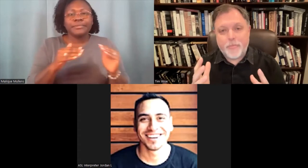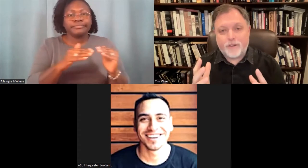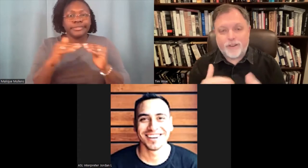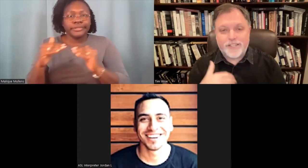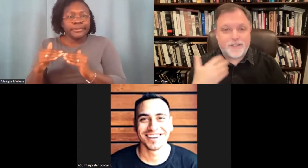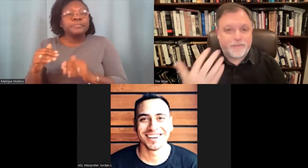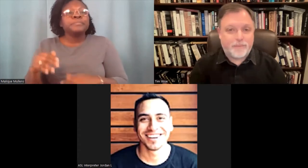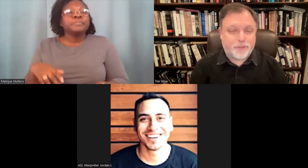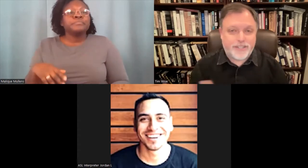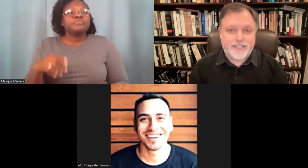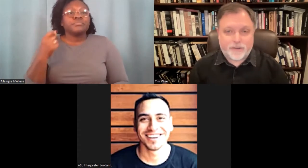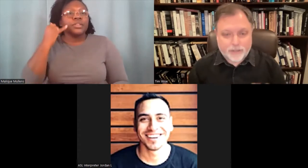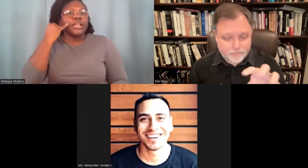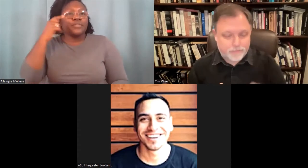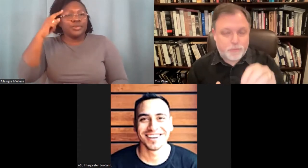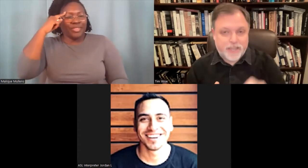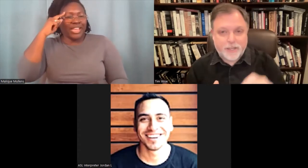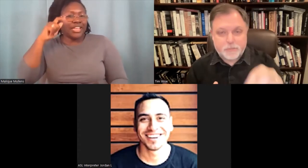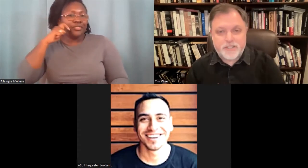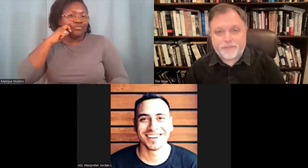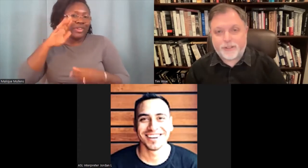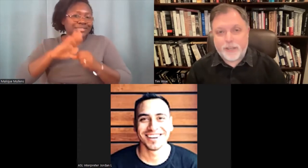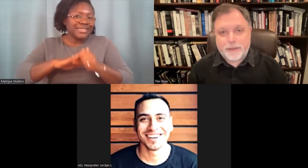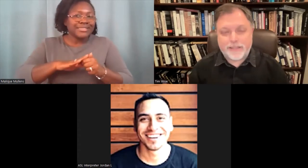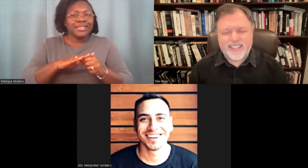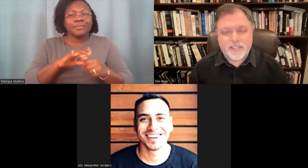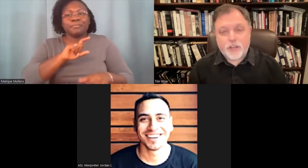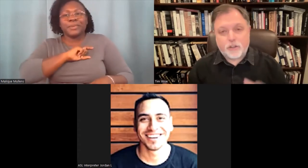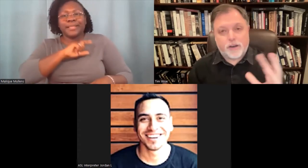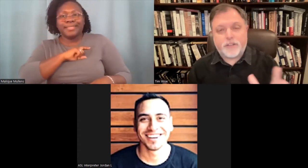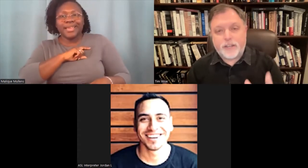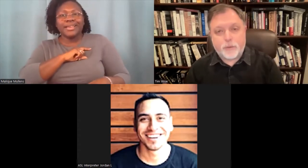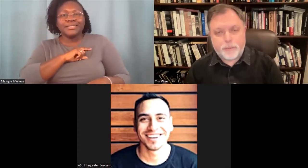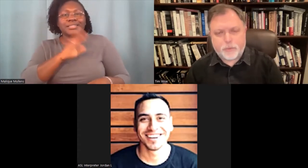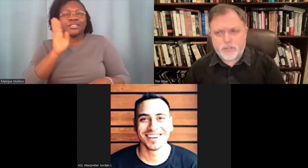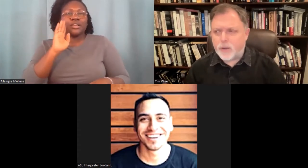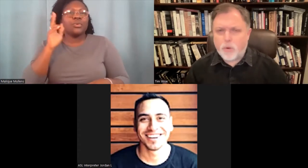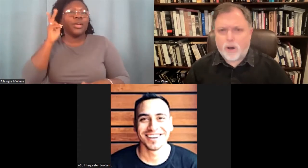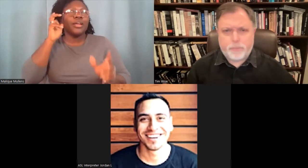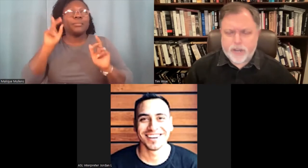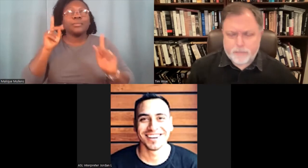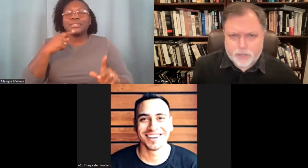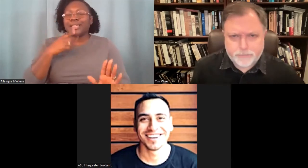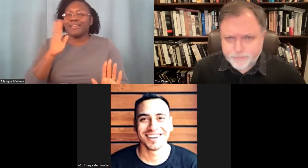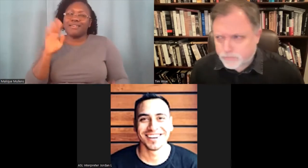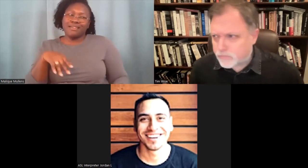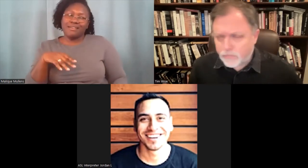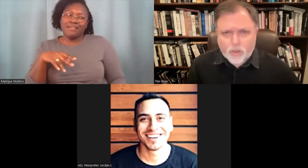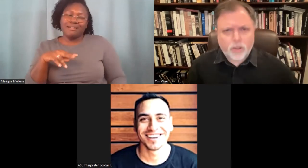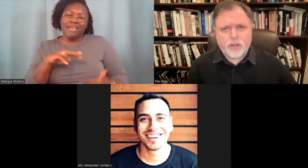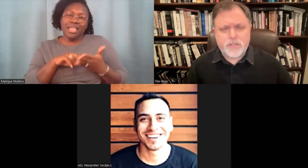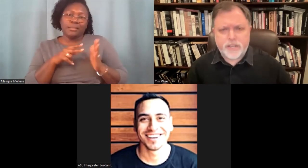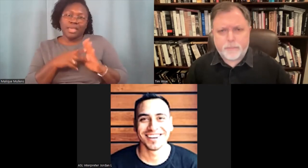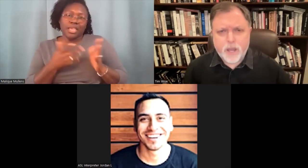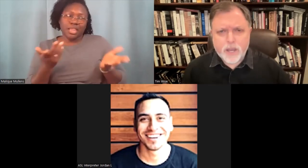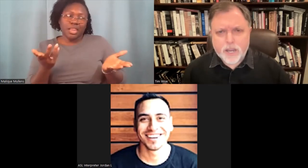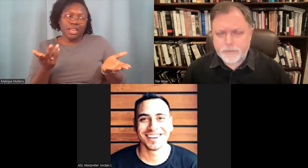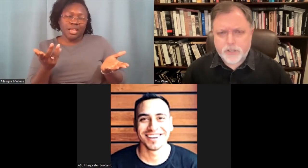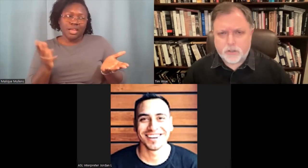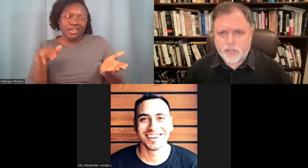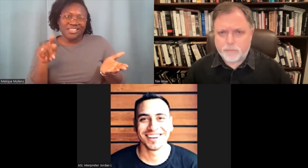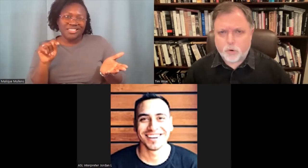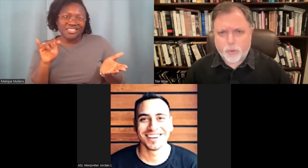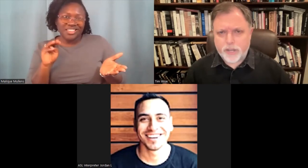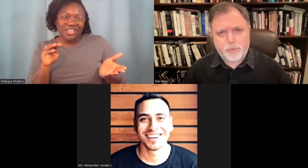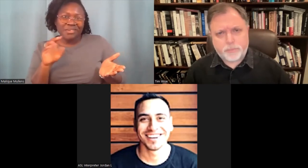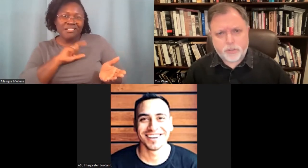about racism and policing, when I'm speaking specifically about this, you'll often hear people say, well, but I mean, you know, Tim, cops